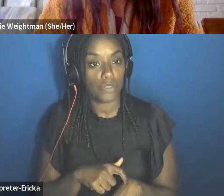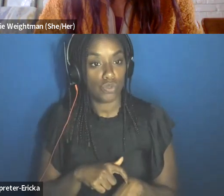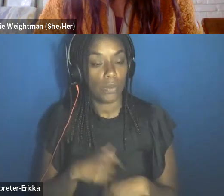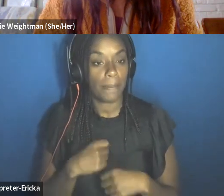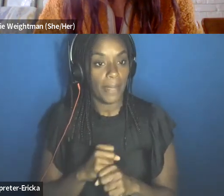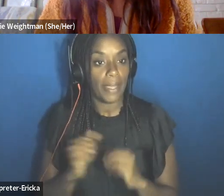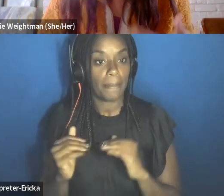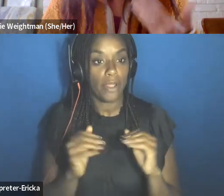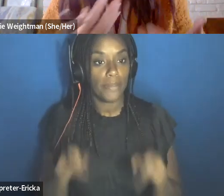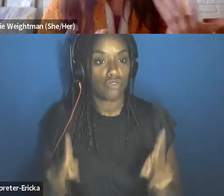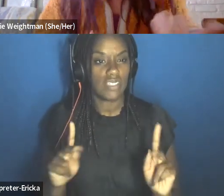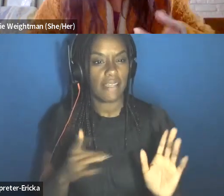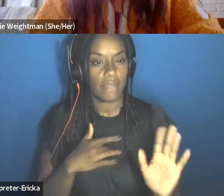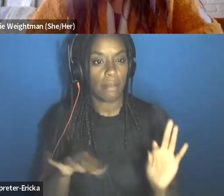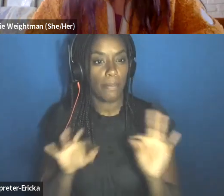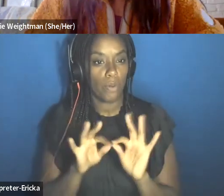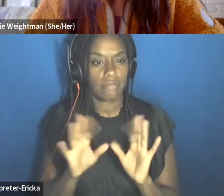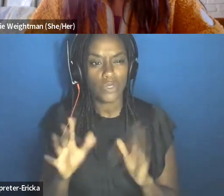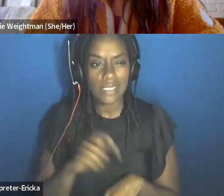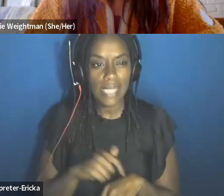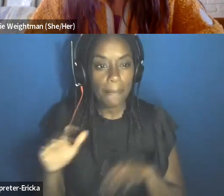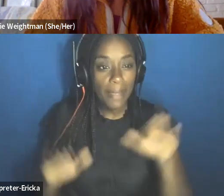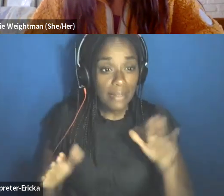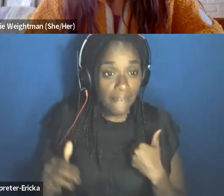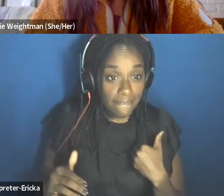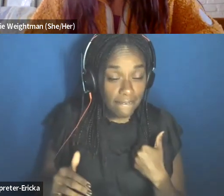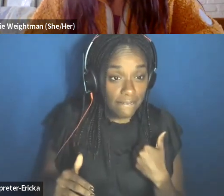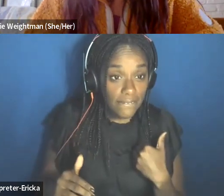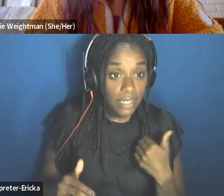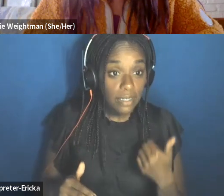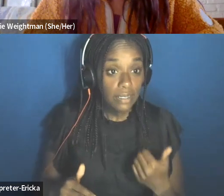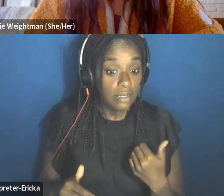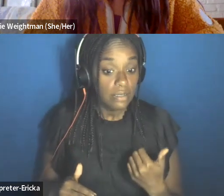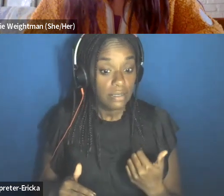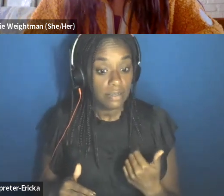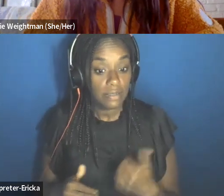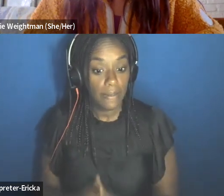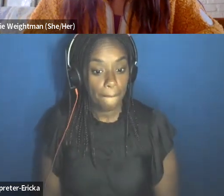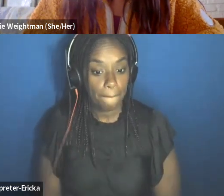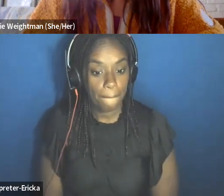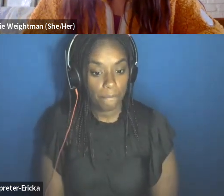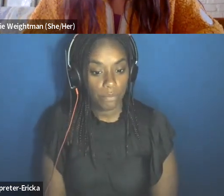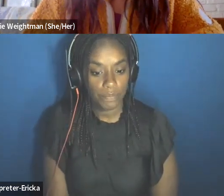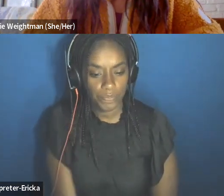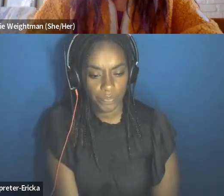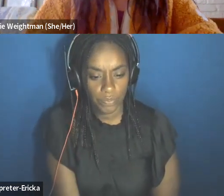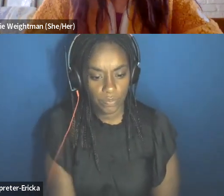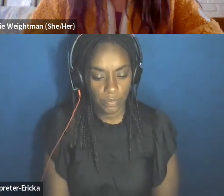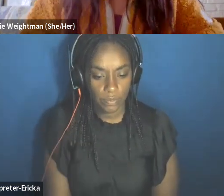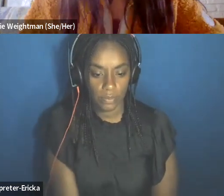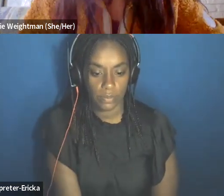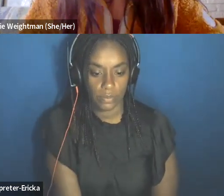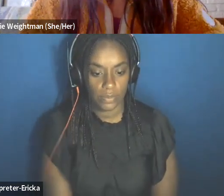profound? What's your time balance? Are you getting enough of that? Yes. So